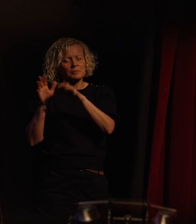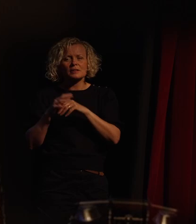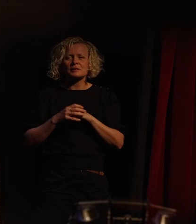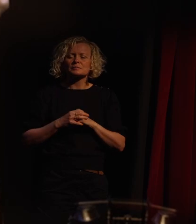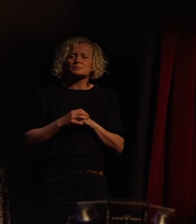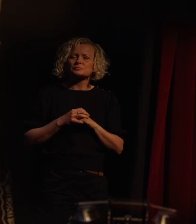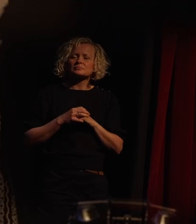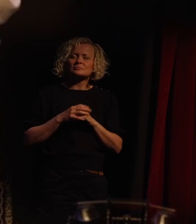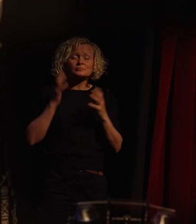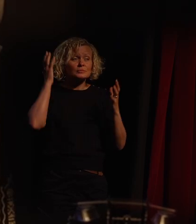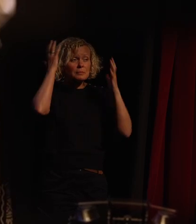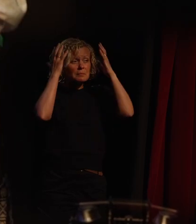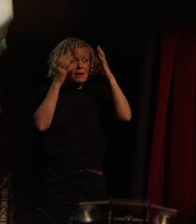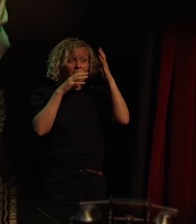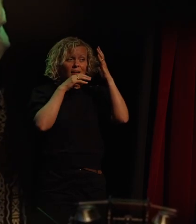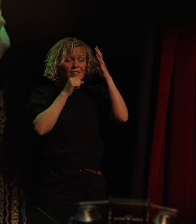Wash